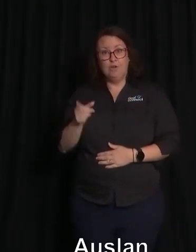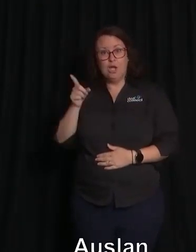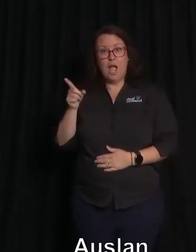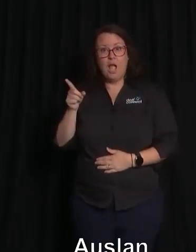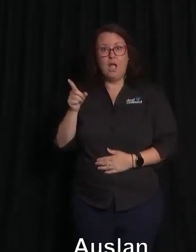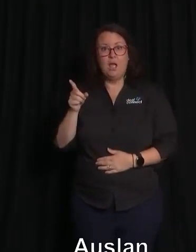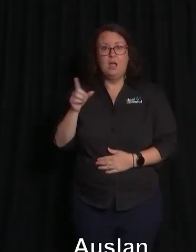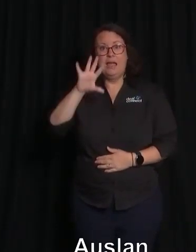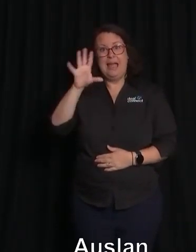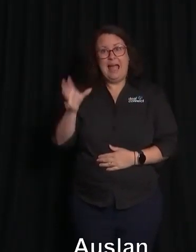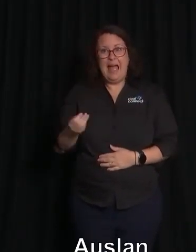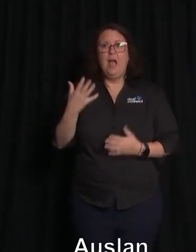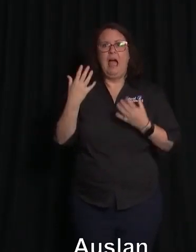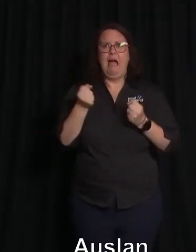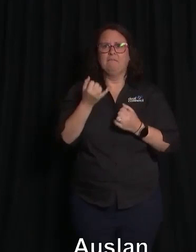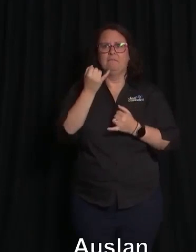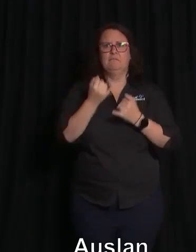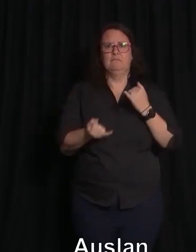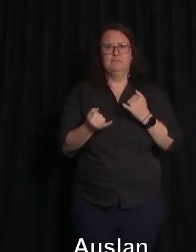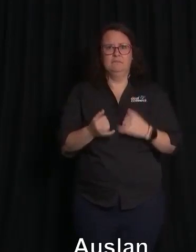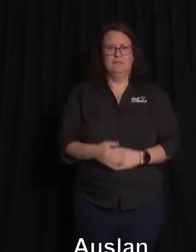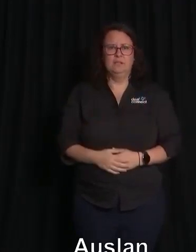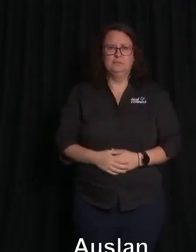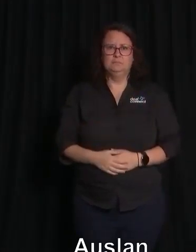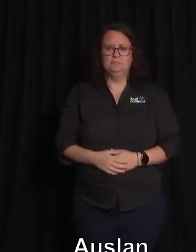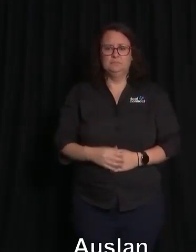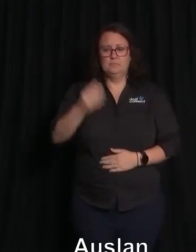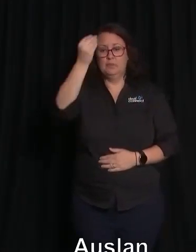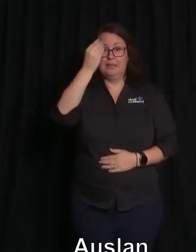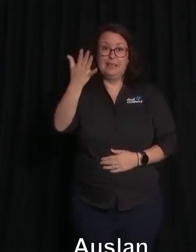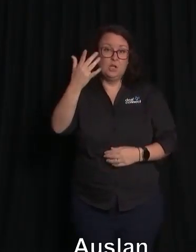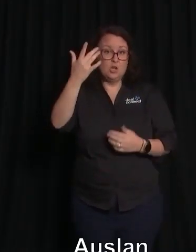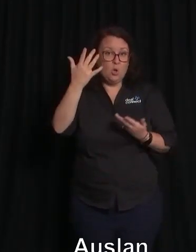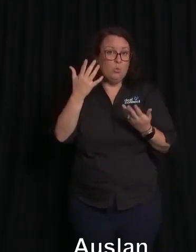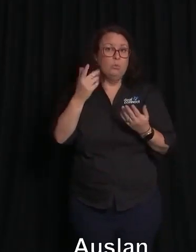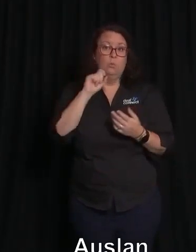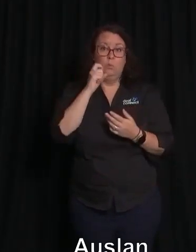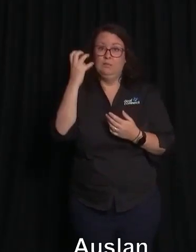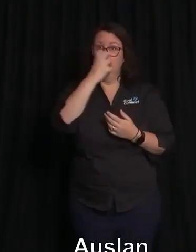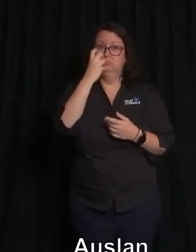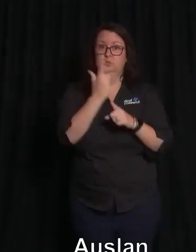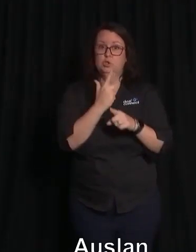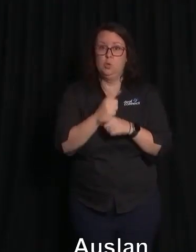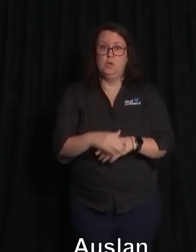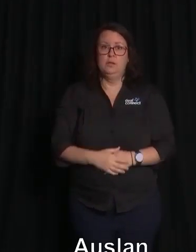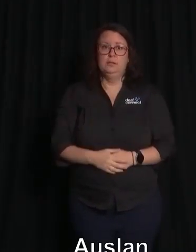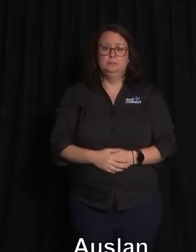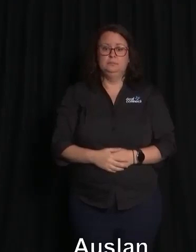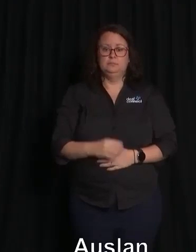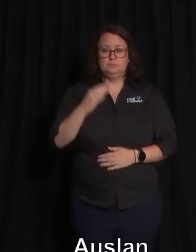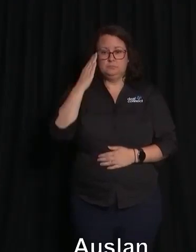much greater things that we deal with in Africa as well, and trigger warning, speaking about the infanticide